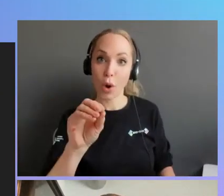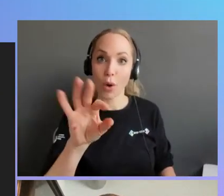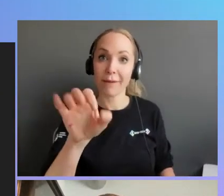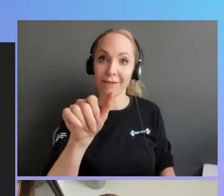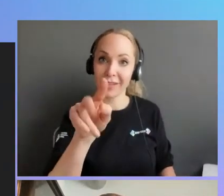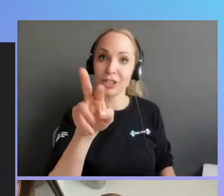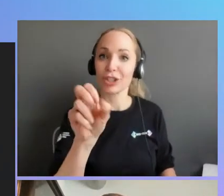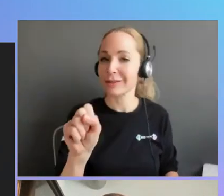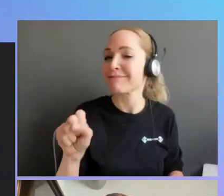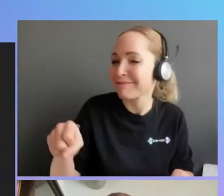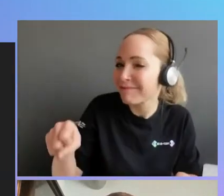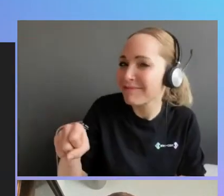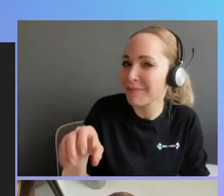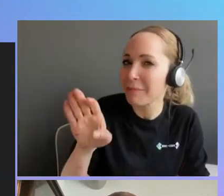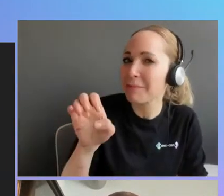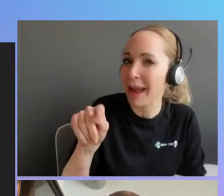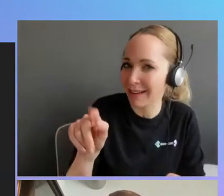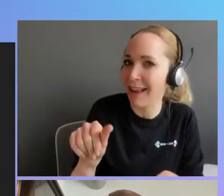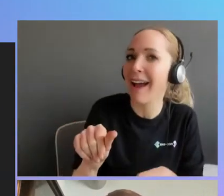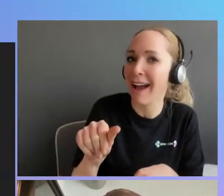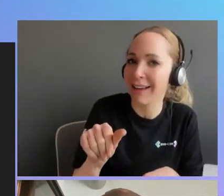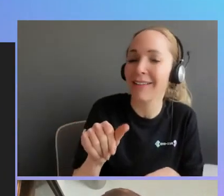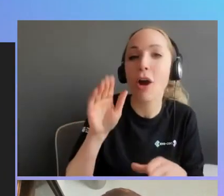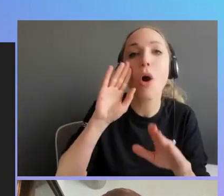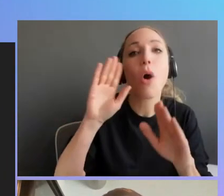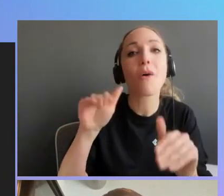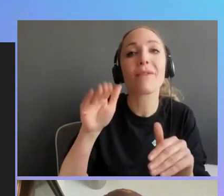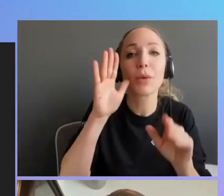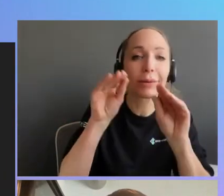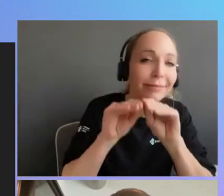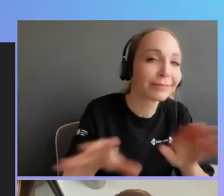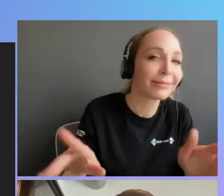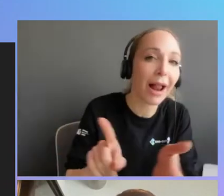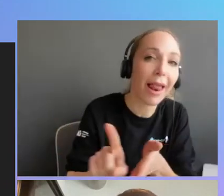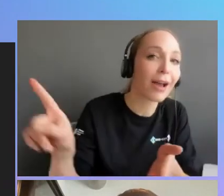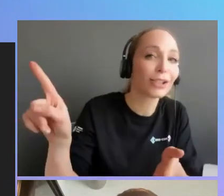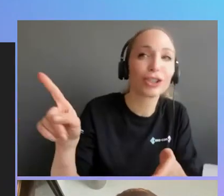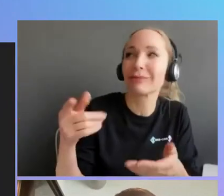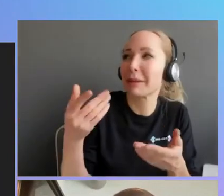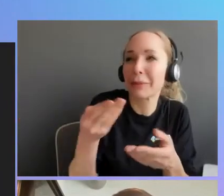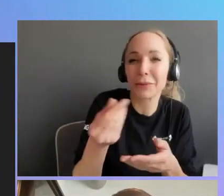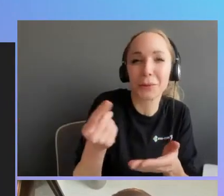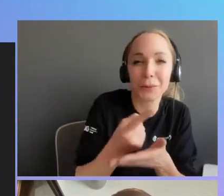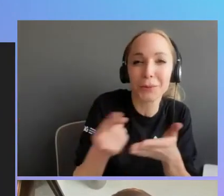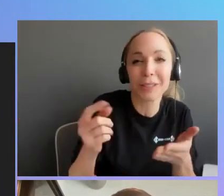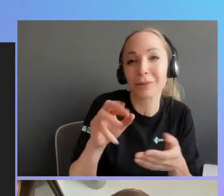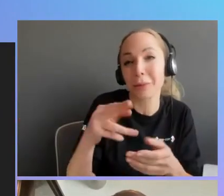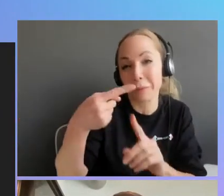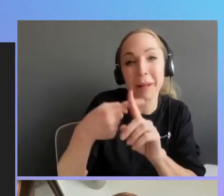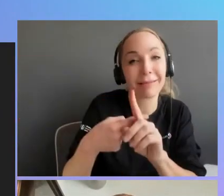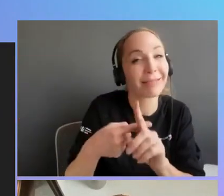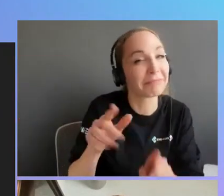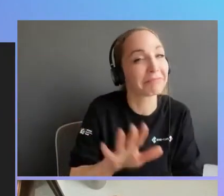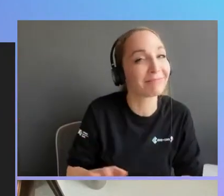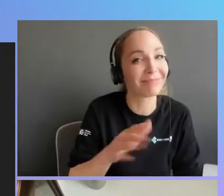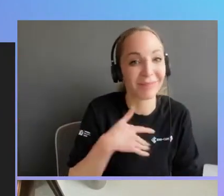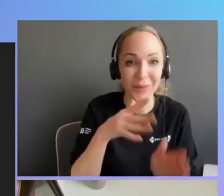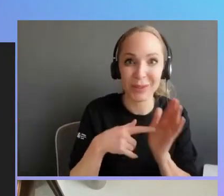beta feature. It will launch hopefully within the next few weeks, at most a month. I'm going to play it right